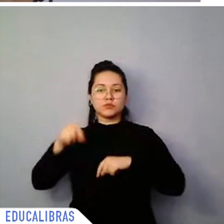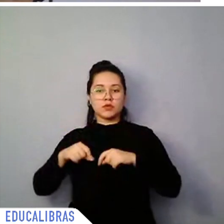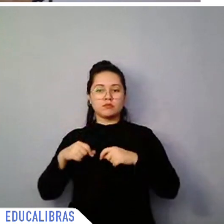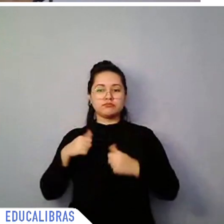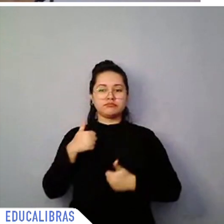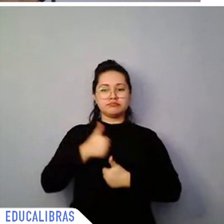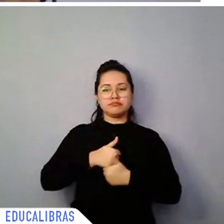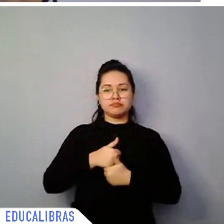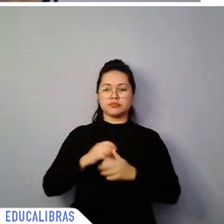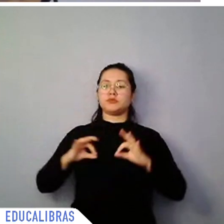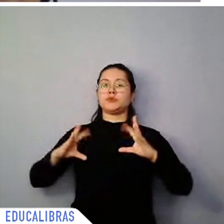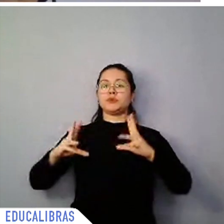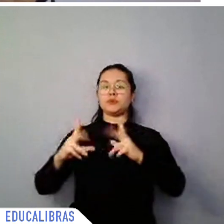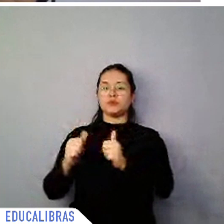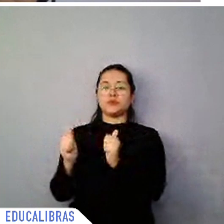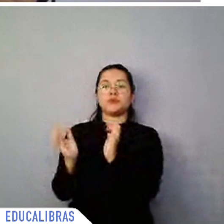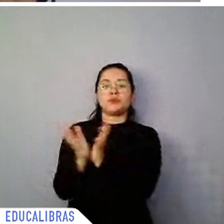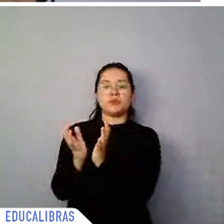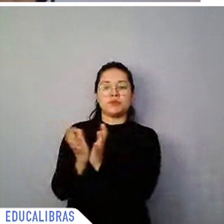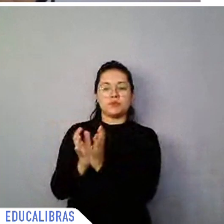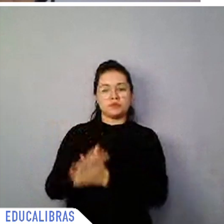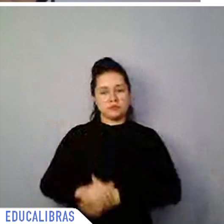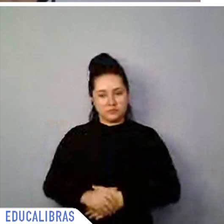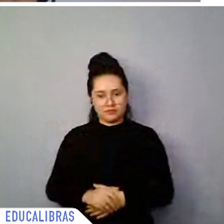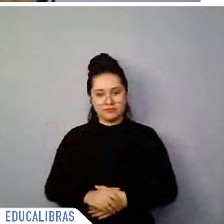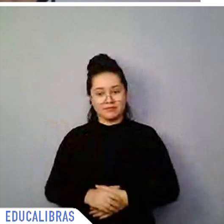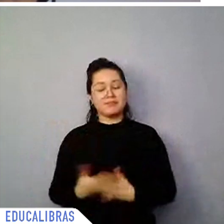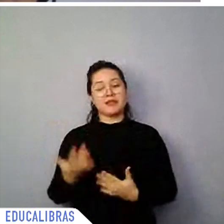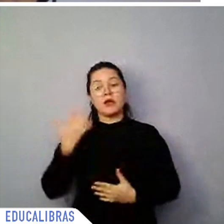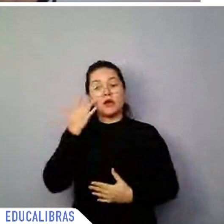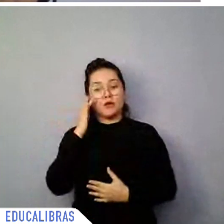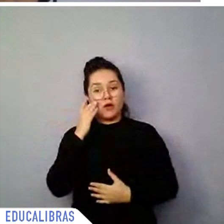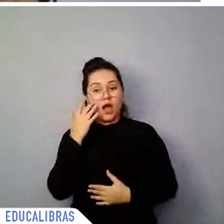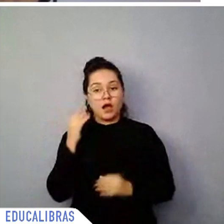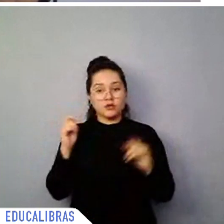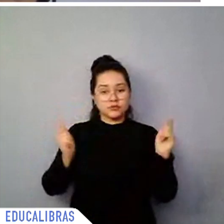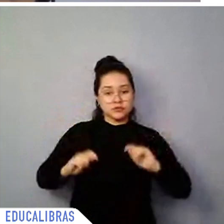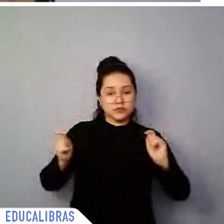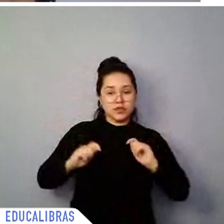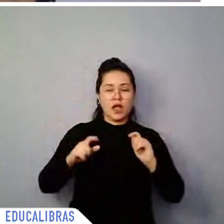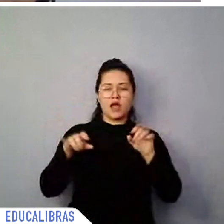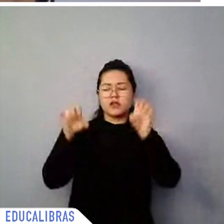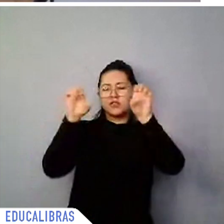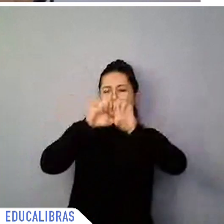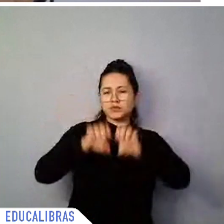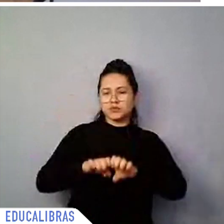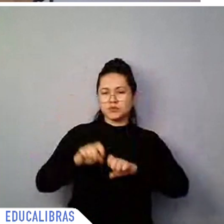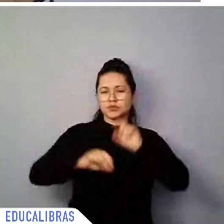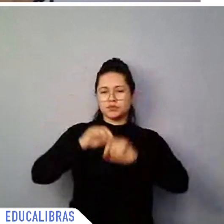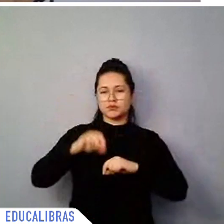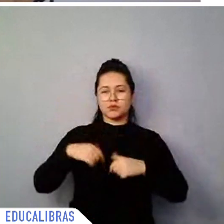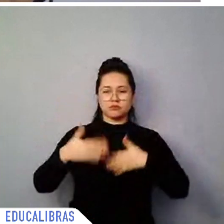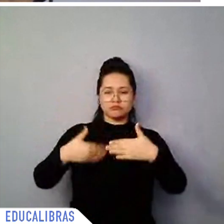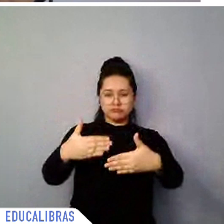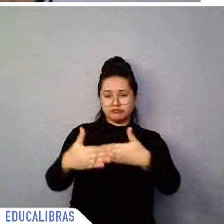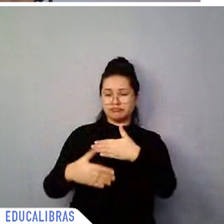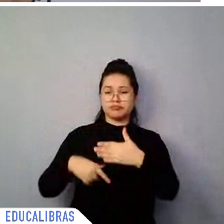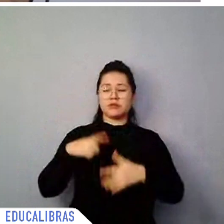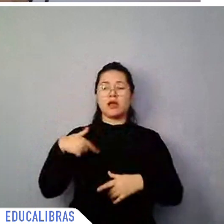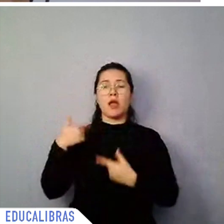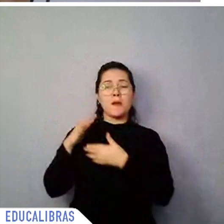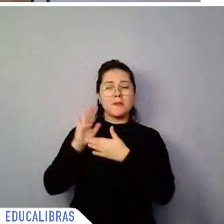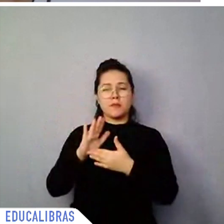say, with this one, we're going to define actions with the support of this group. So maybe you should think